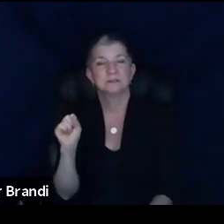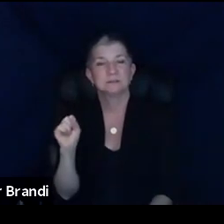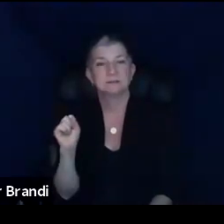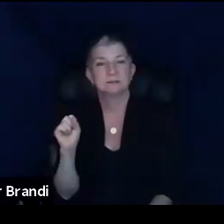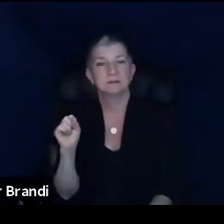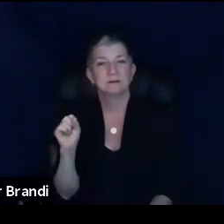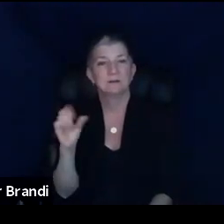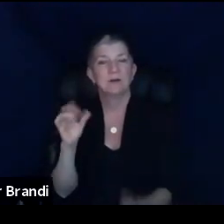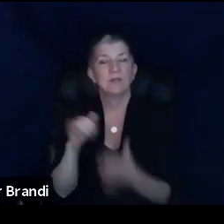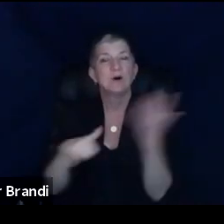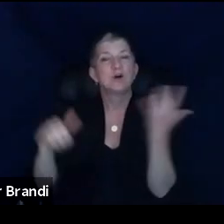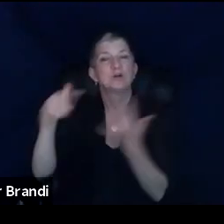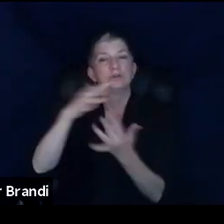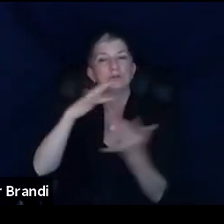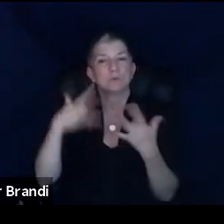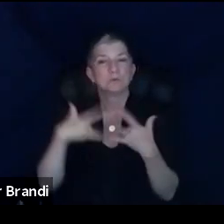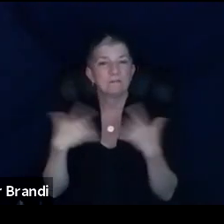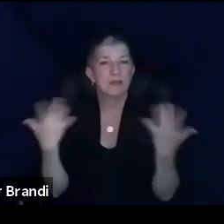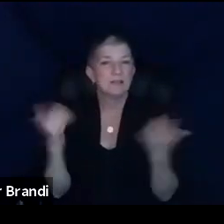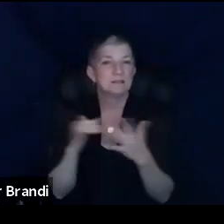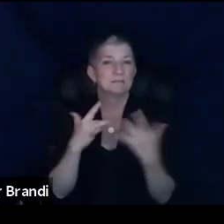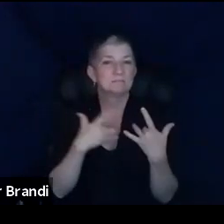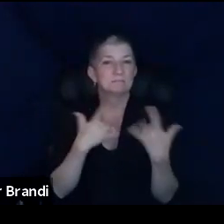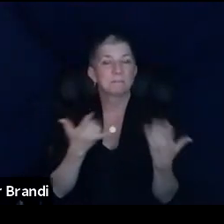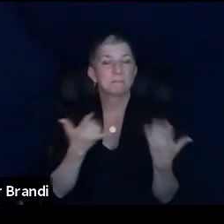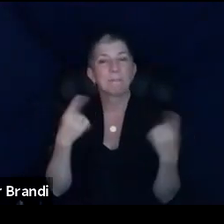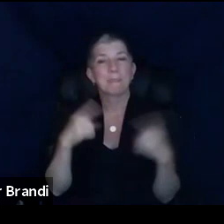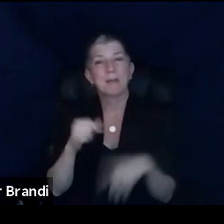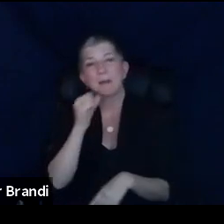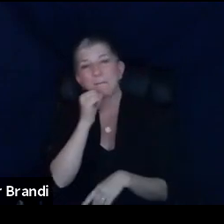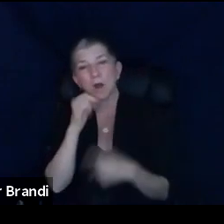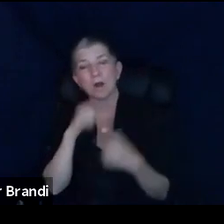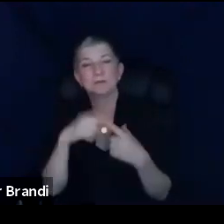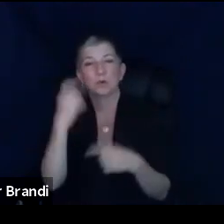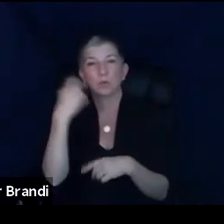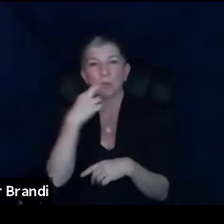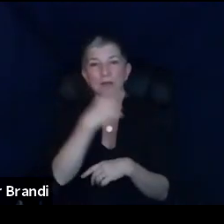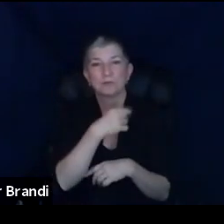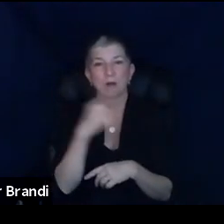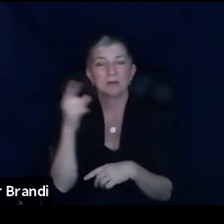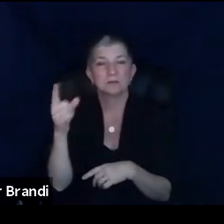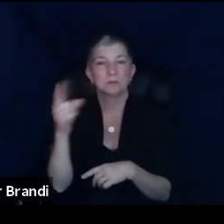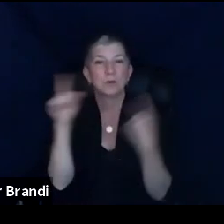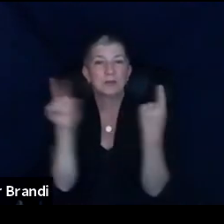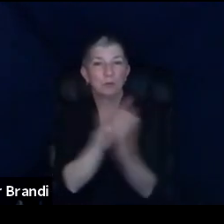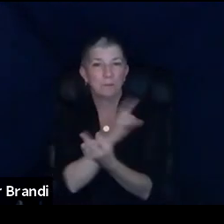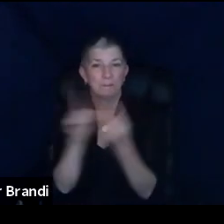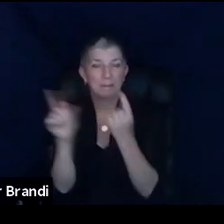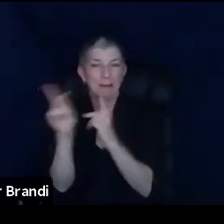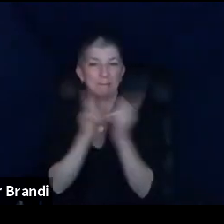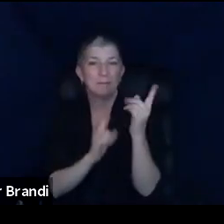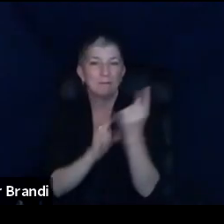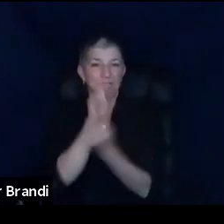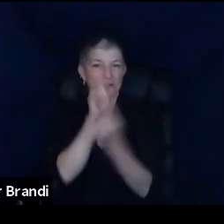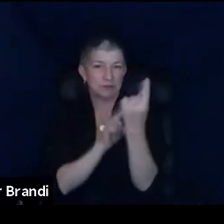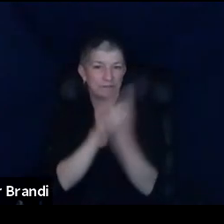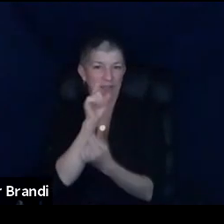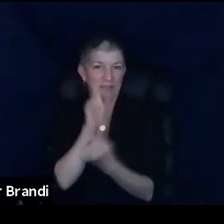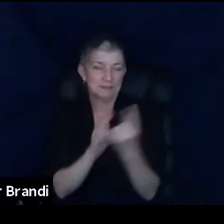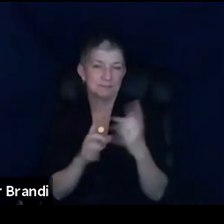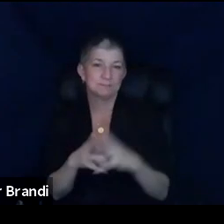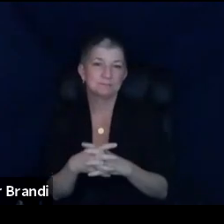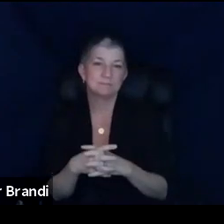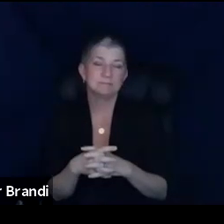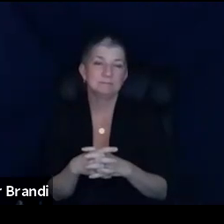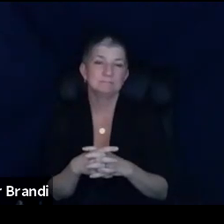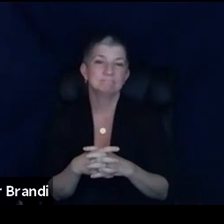just social events that are usually at bars or restaurants where you get to meet people face to face. You get to